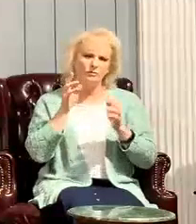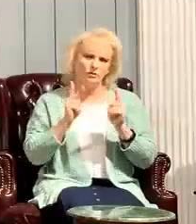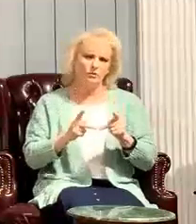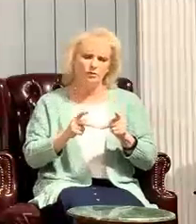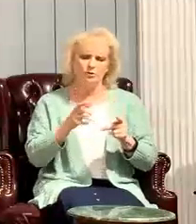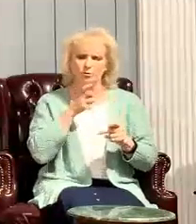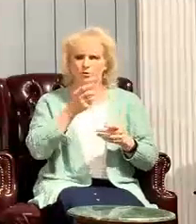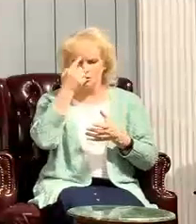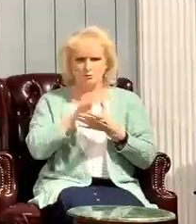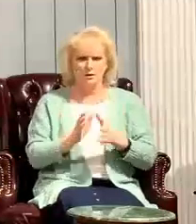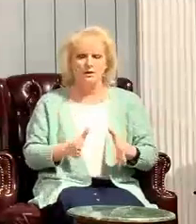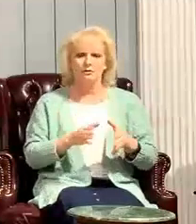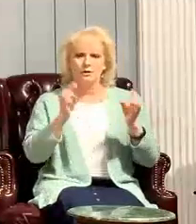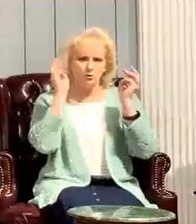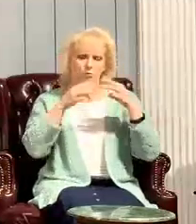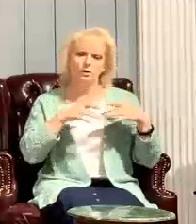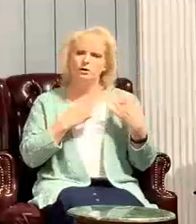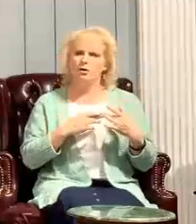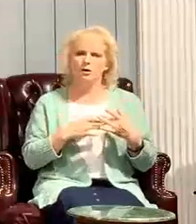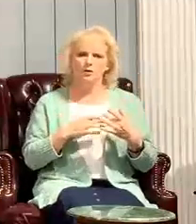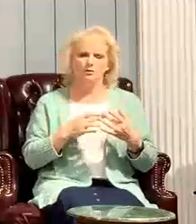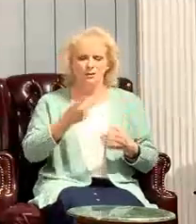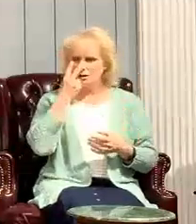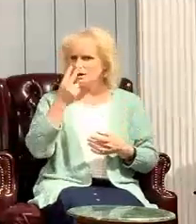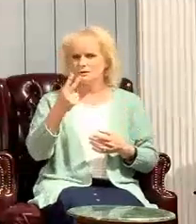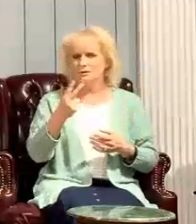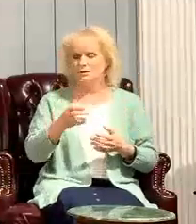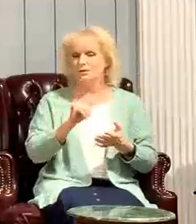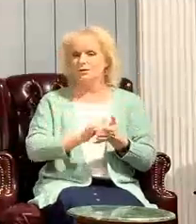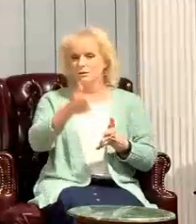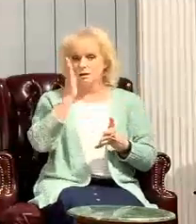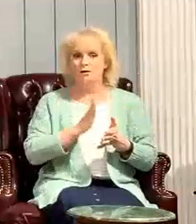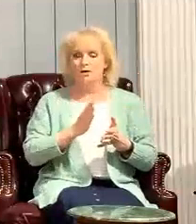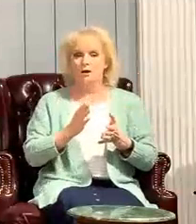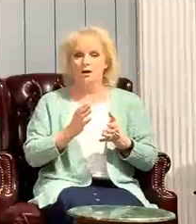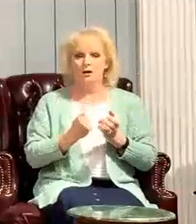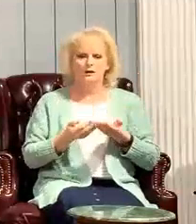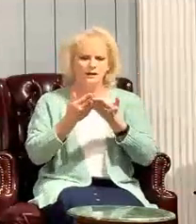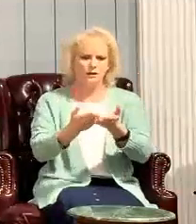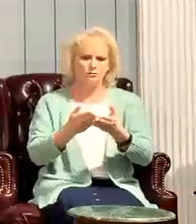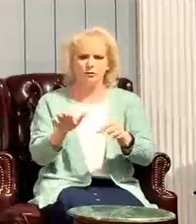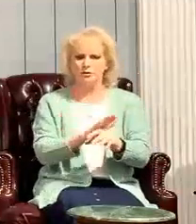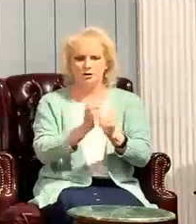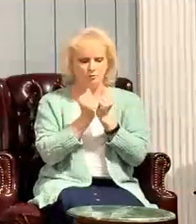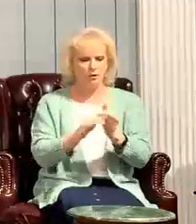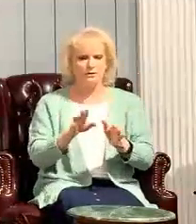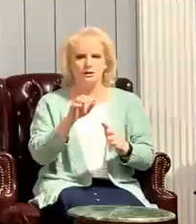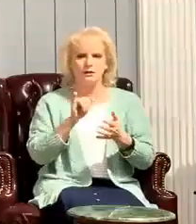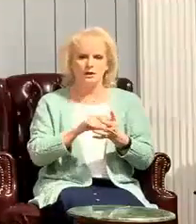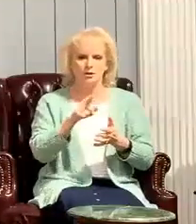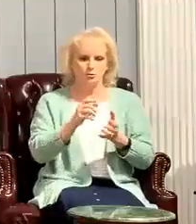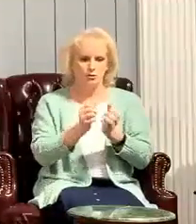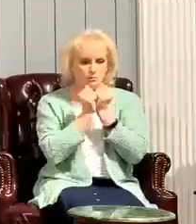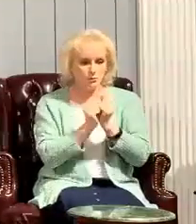it is the wicked heart who says, who does not see that God can give you enough blessing that you can be a blessing to